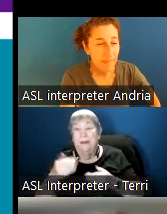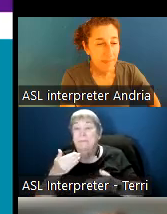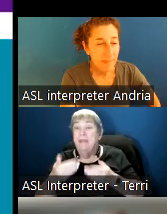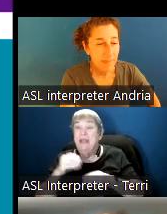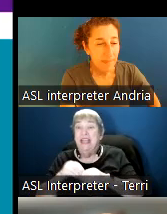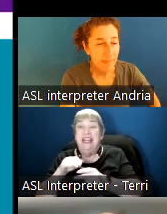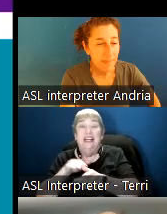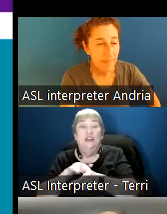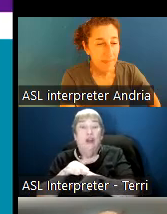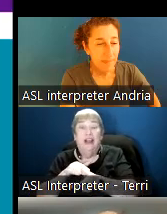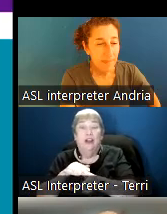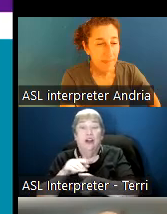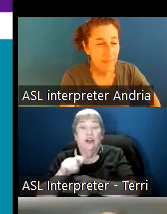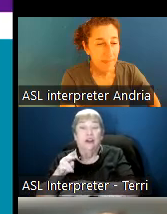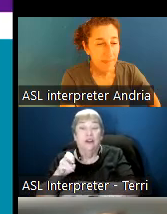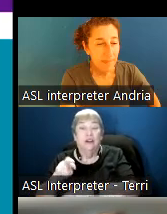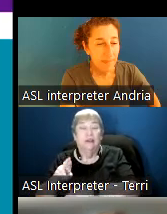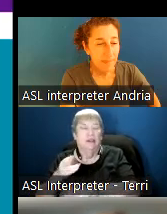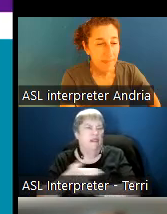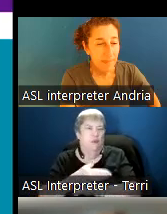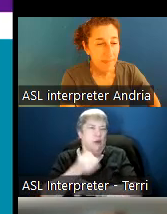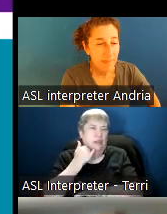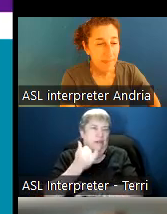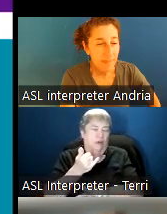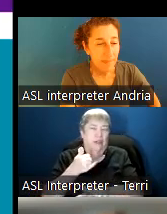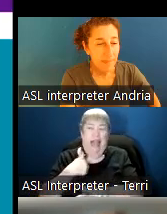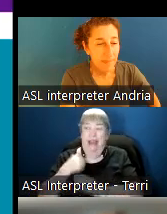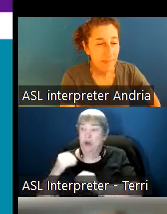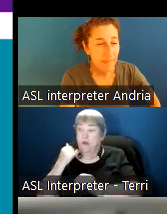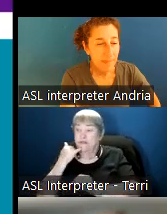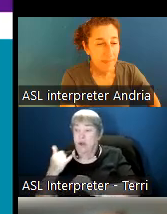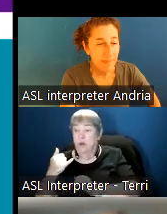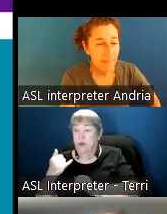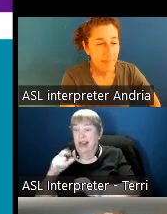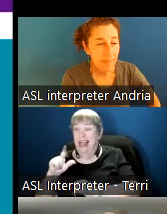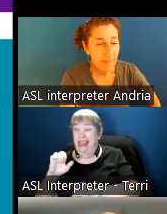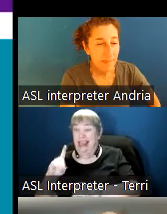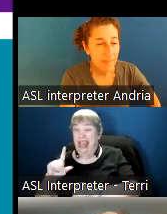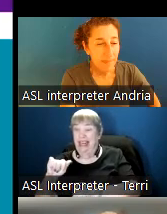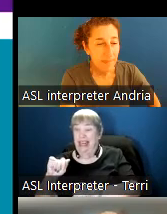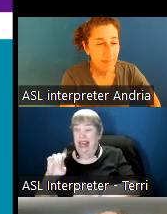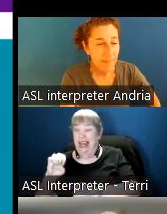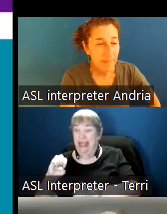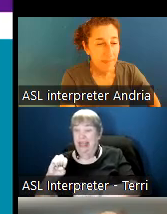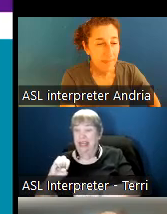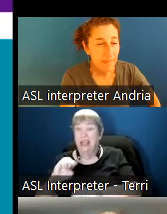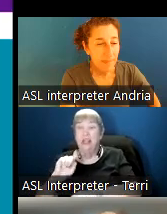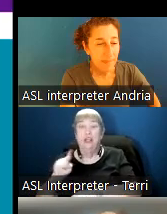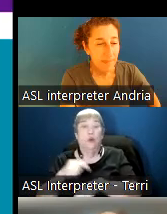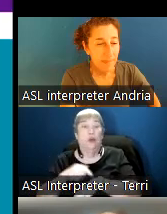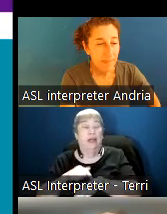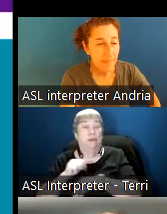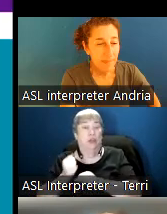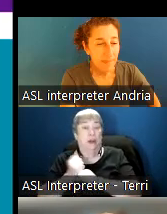There is no landline. The only time that she can make calls is when she's at the in-laws' house,